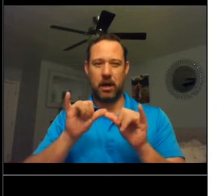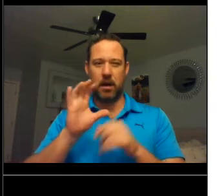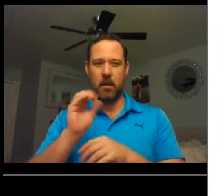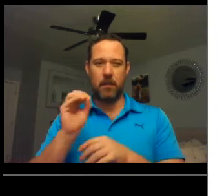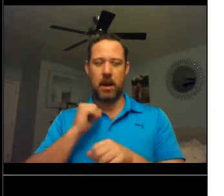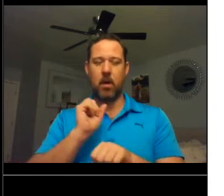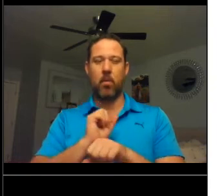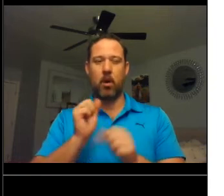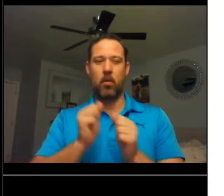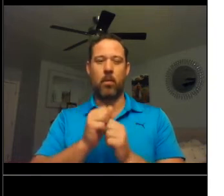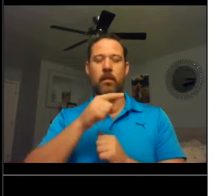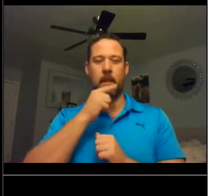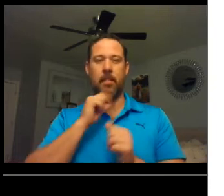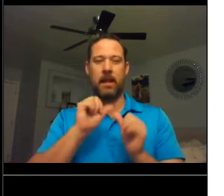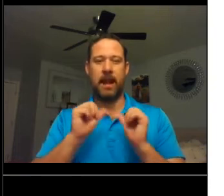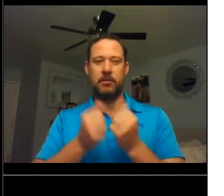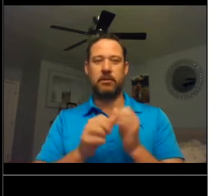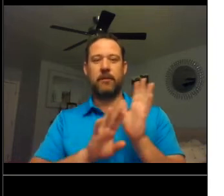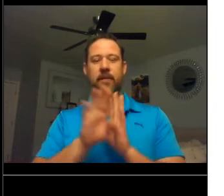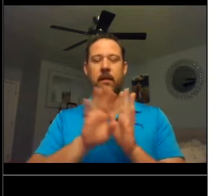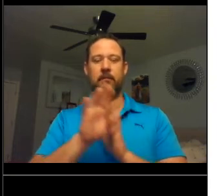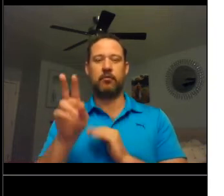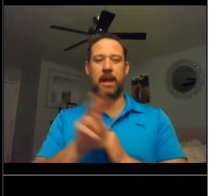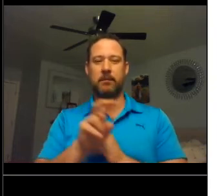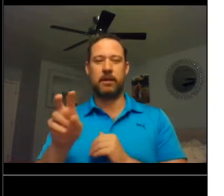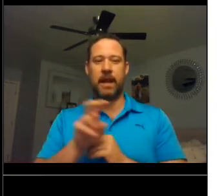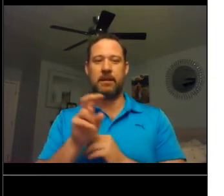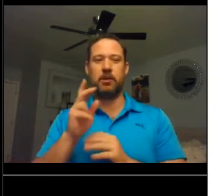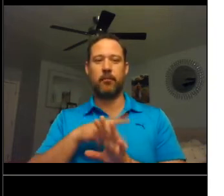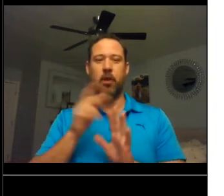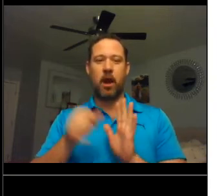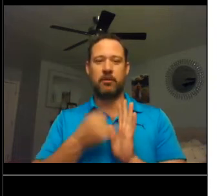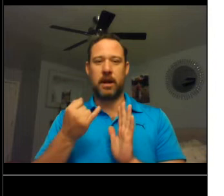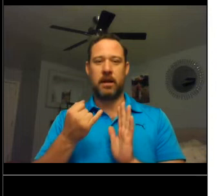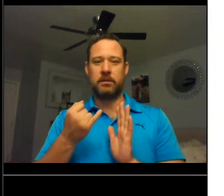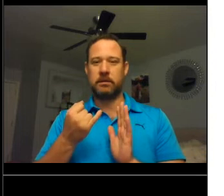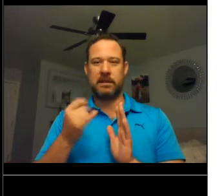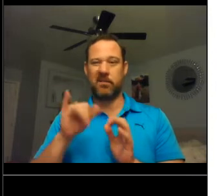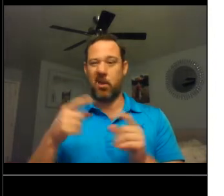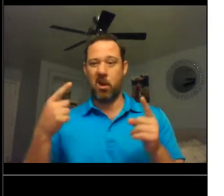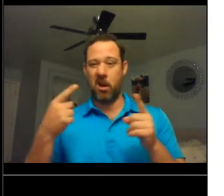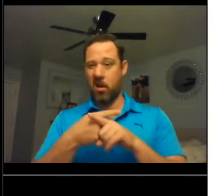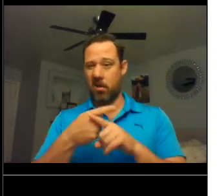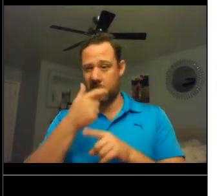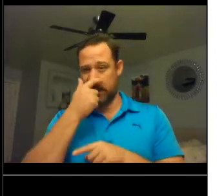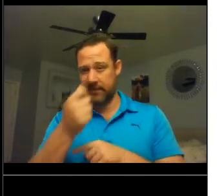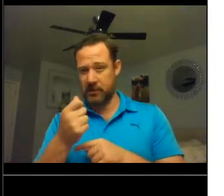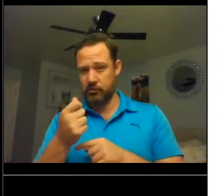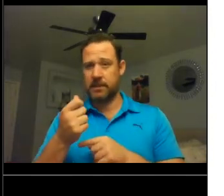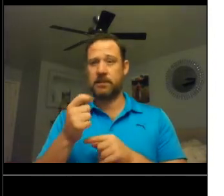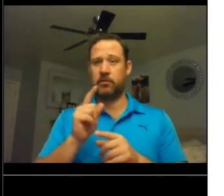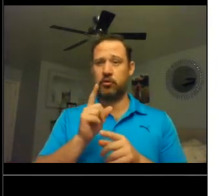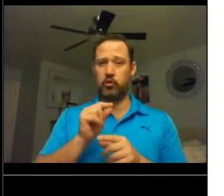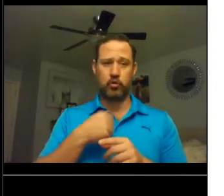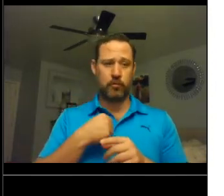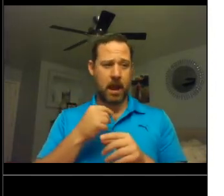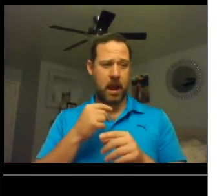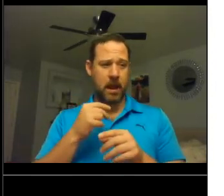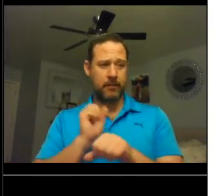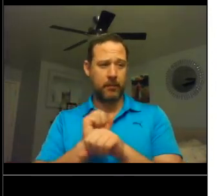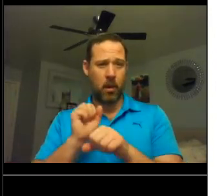work with public agencies to develop transportation projects. Is there an inherent conflict interest due to my employment in the